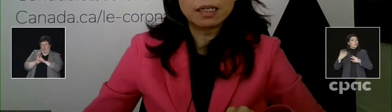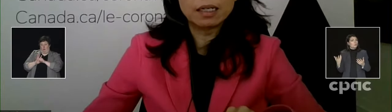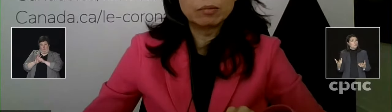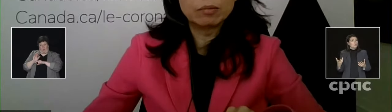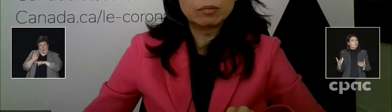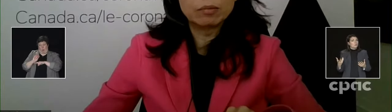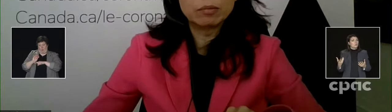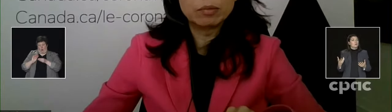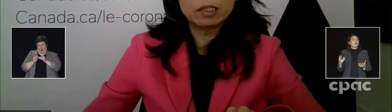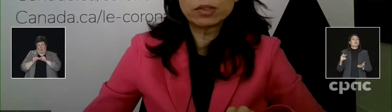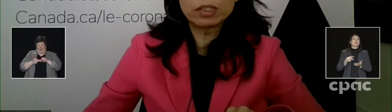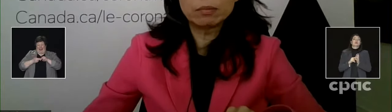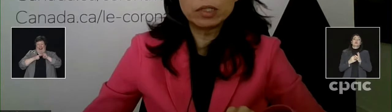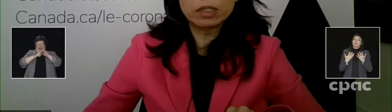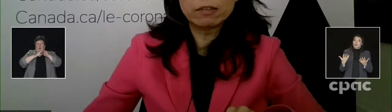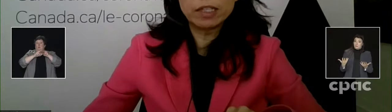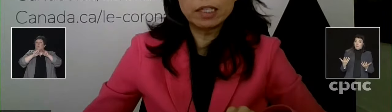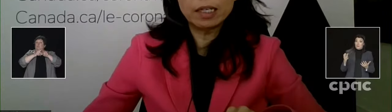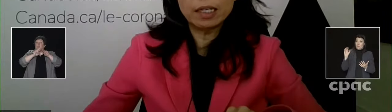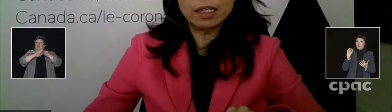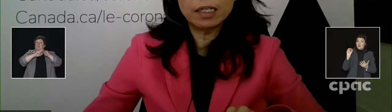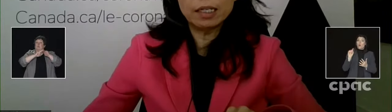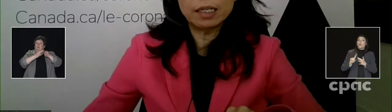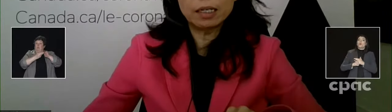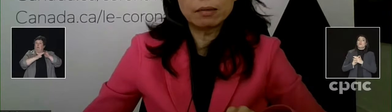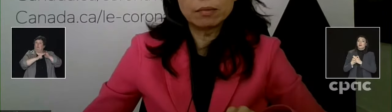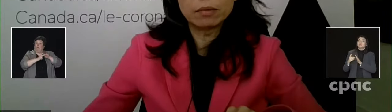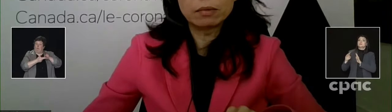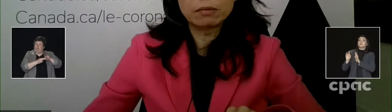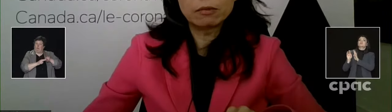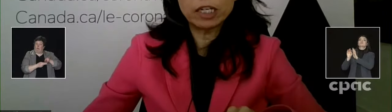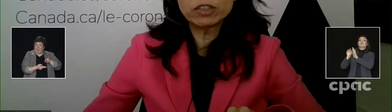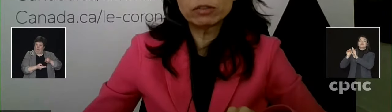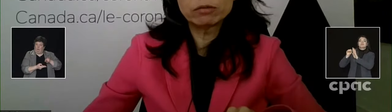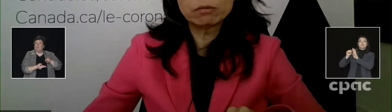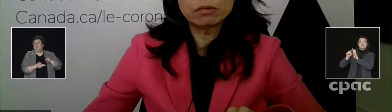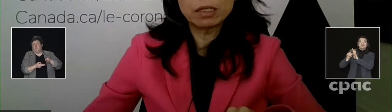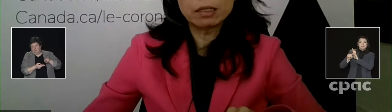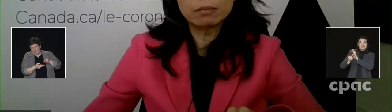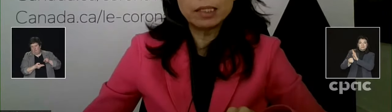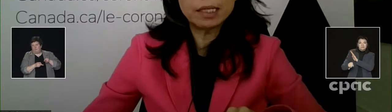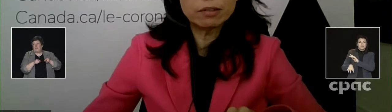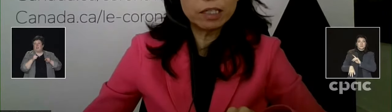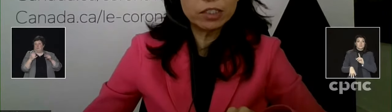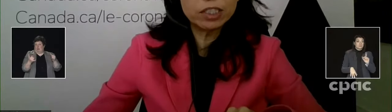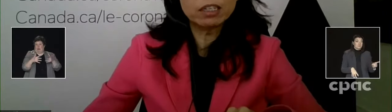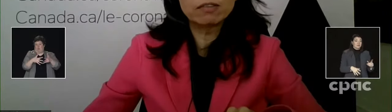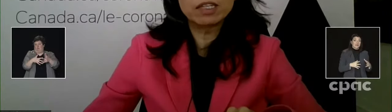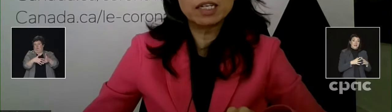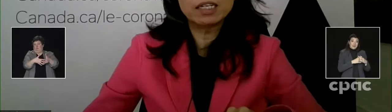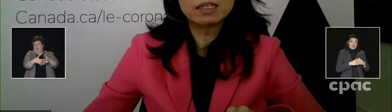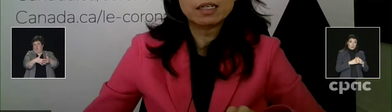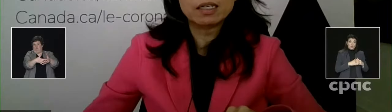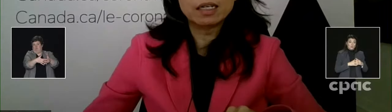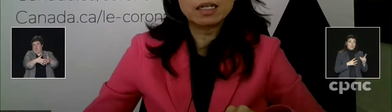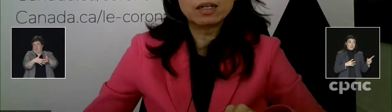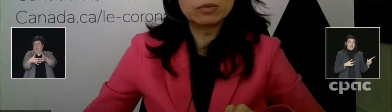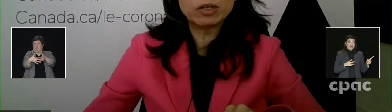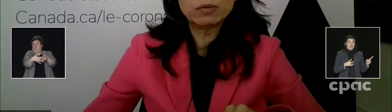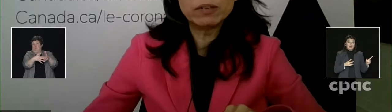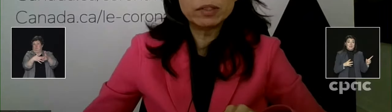Canada, the US is also observing a gradual deceleration of